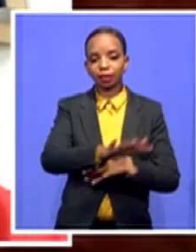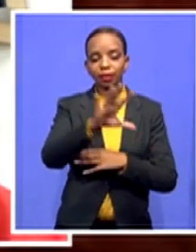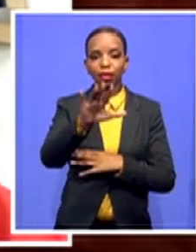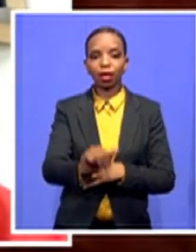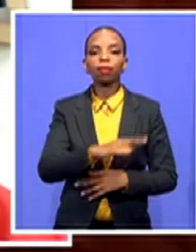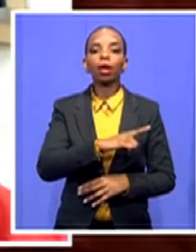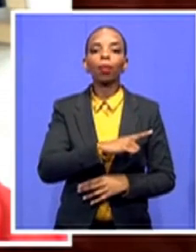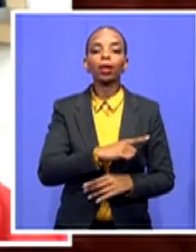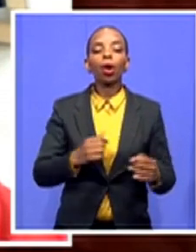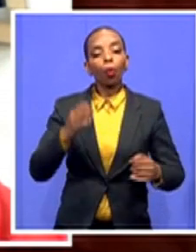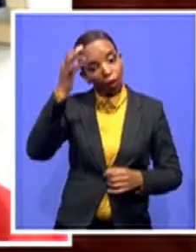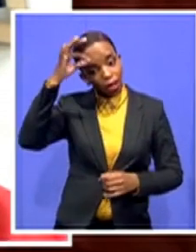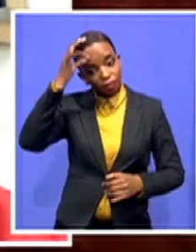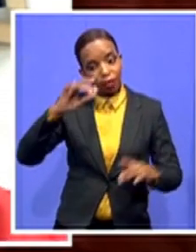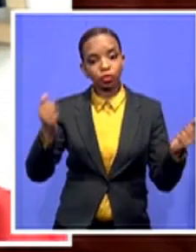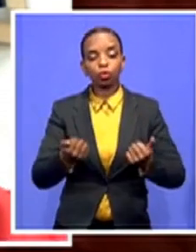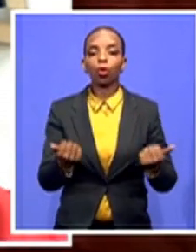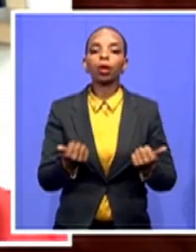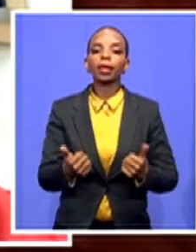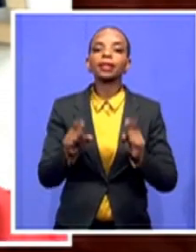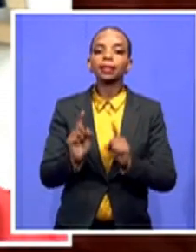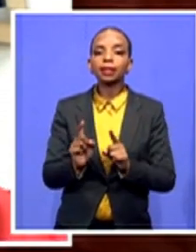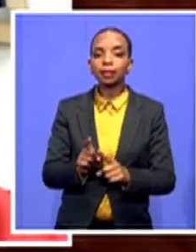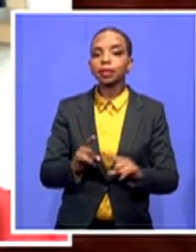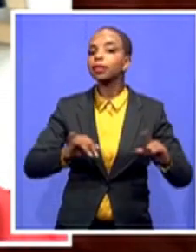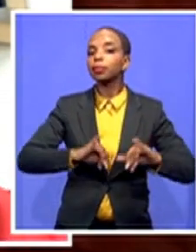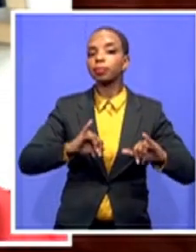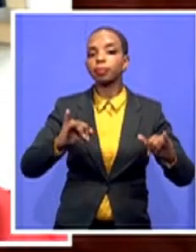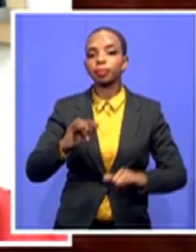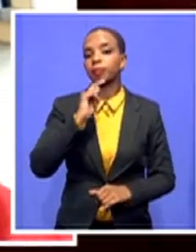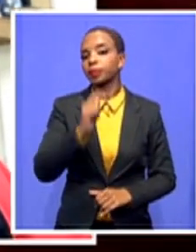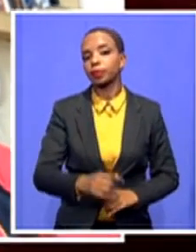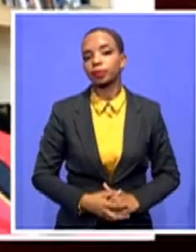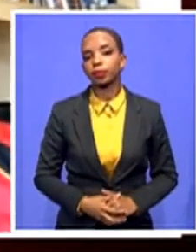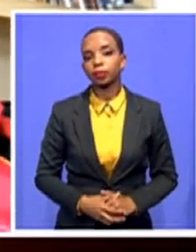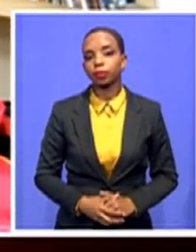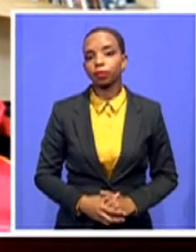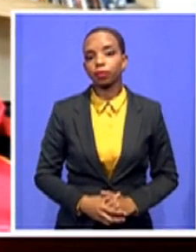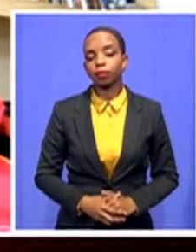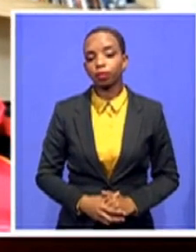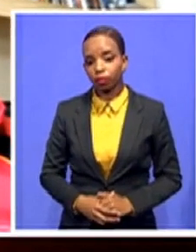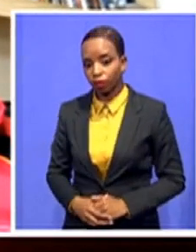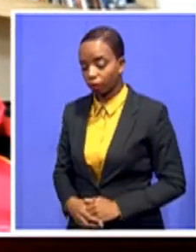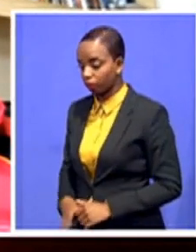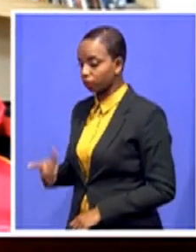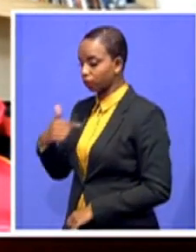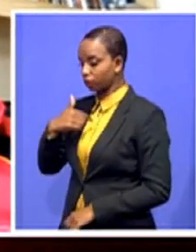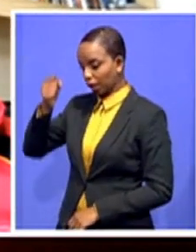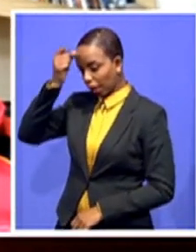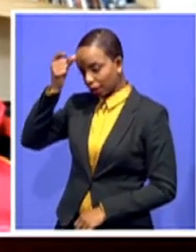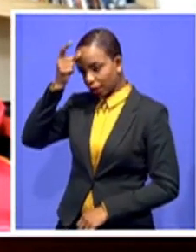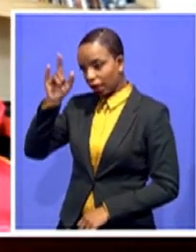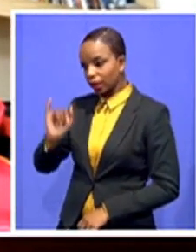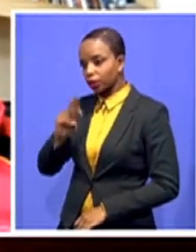a austerity gone steroid. Well, I understand in terms of we need to find a sound strategy in order